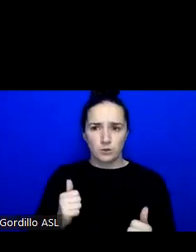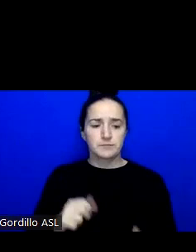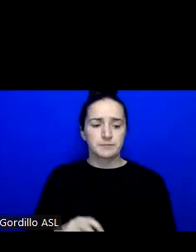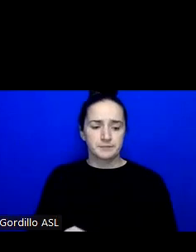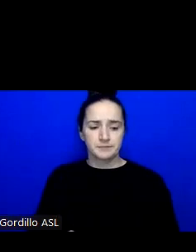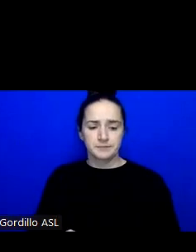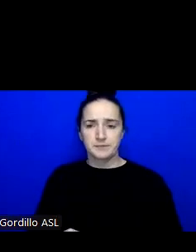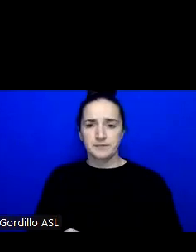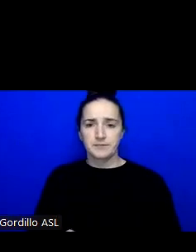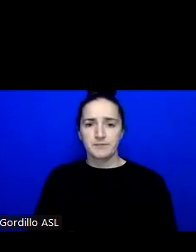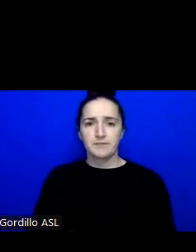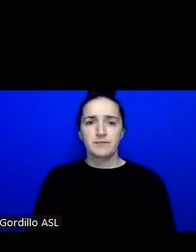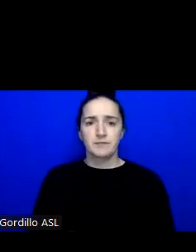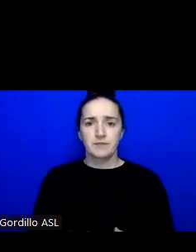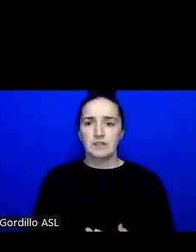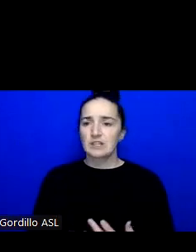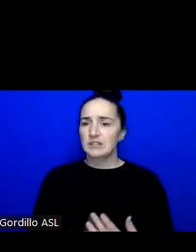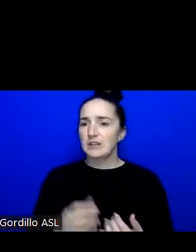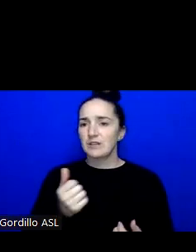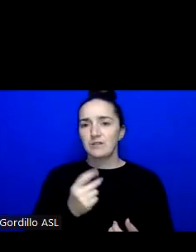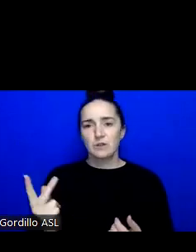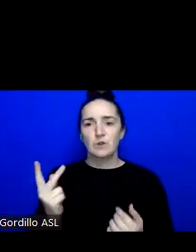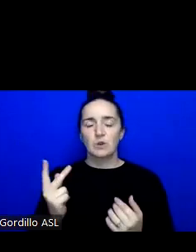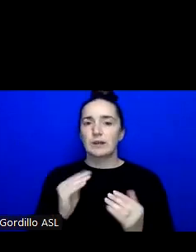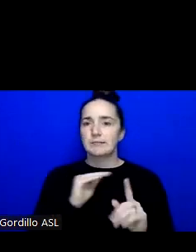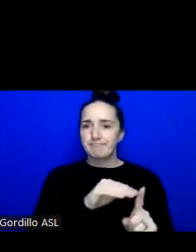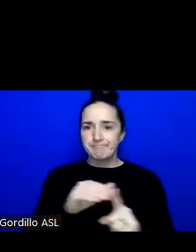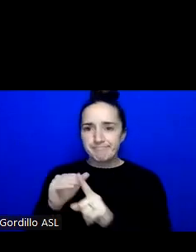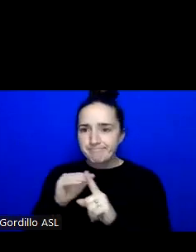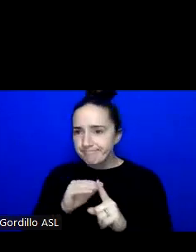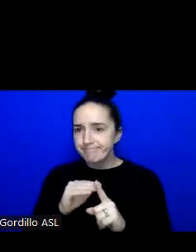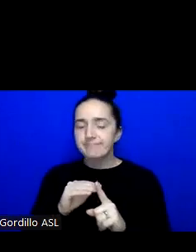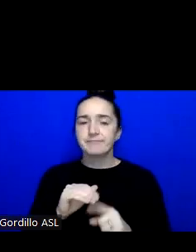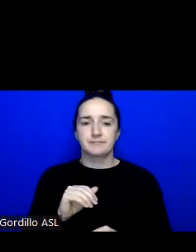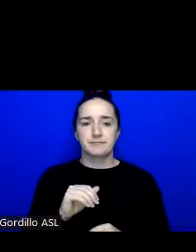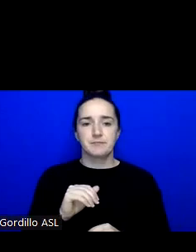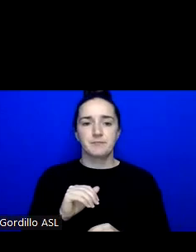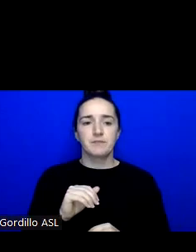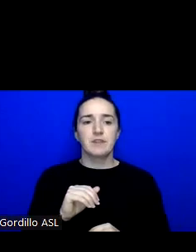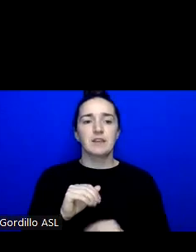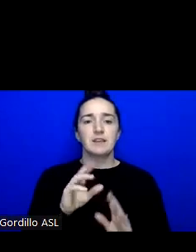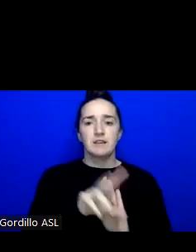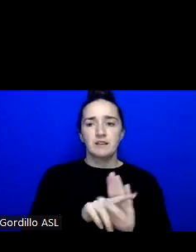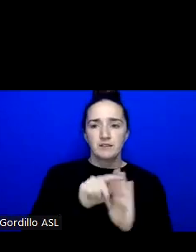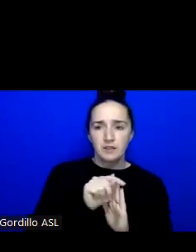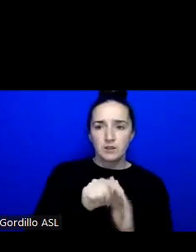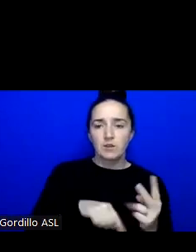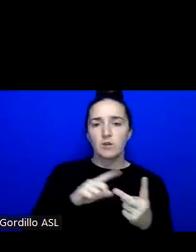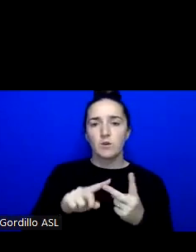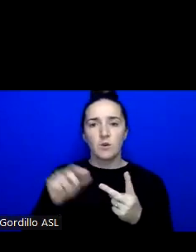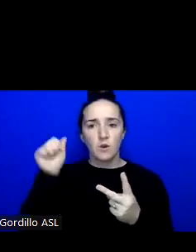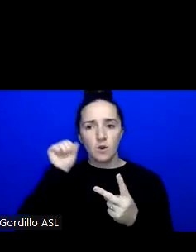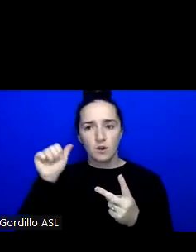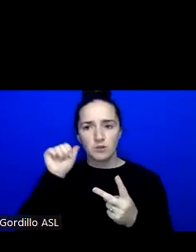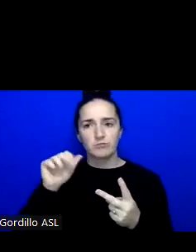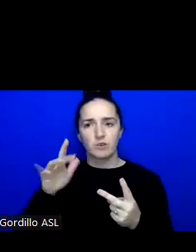I wanted to address a few housekeeping reminders. So video and audio has been turned off. If not, please